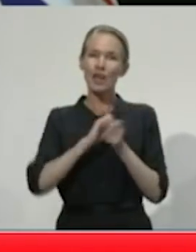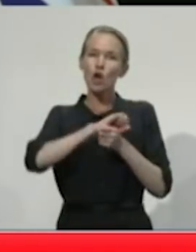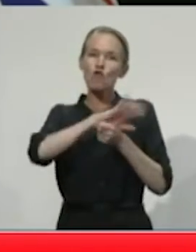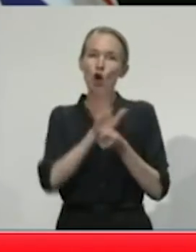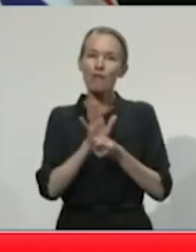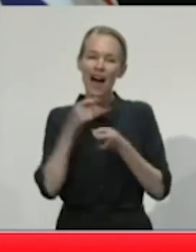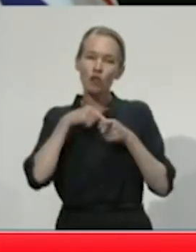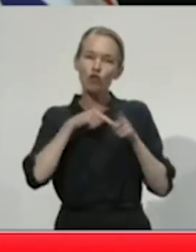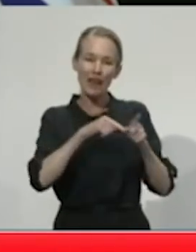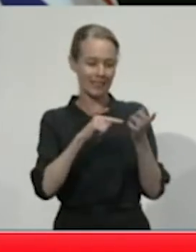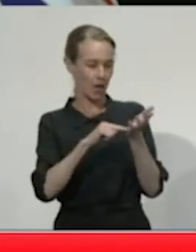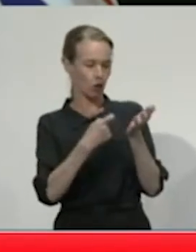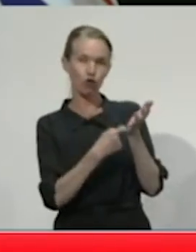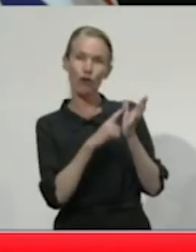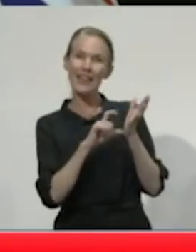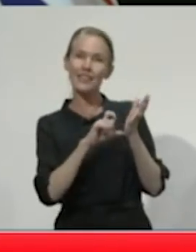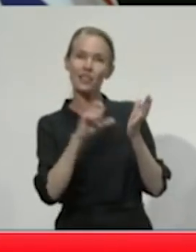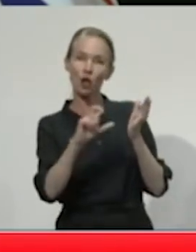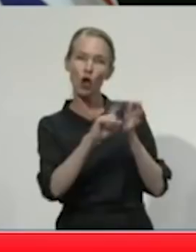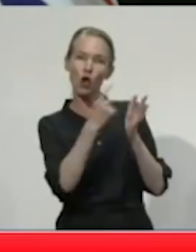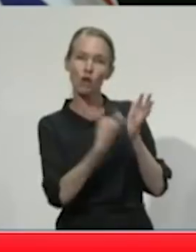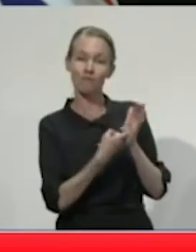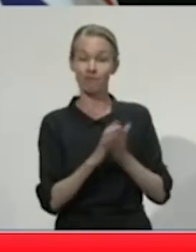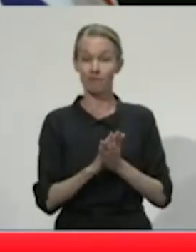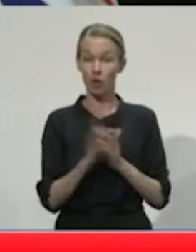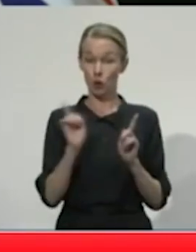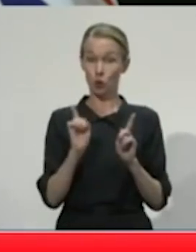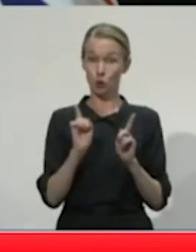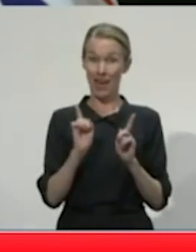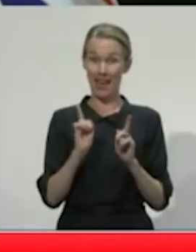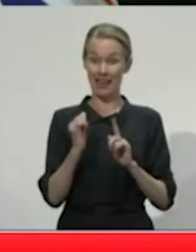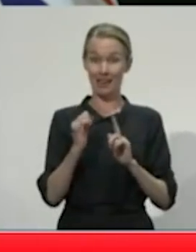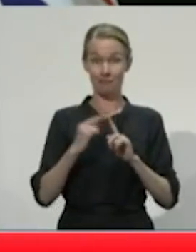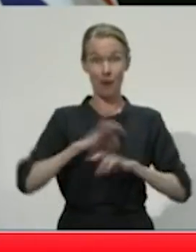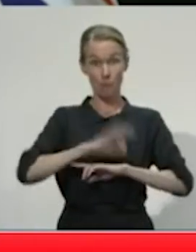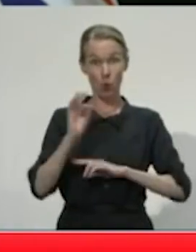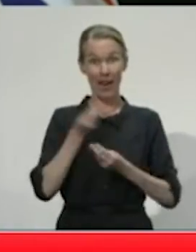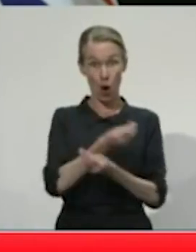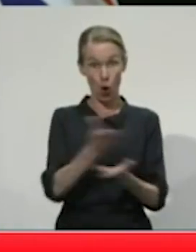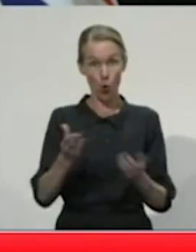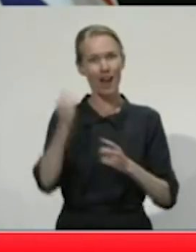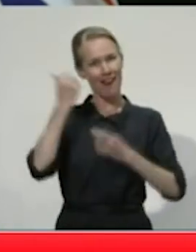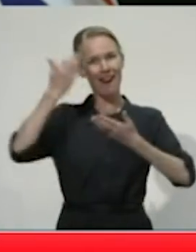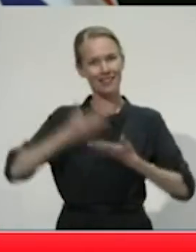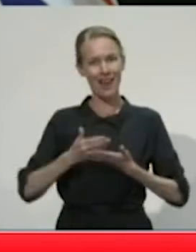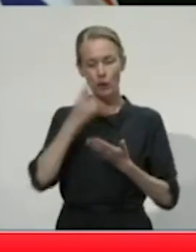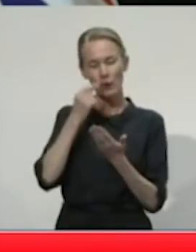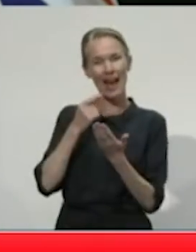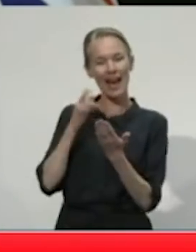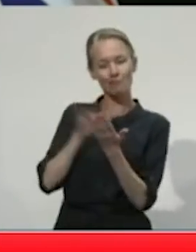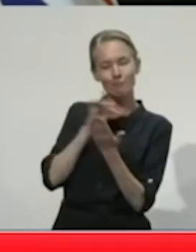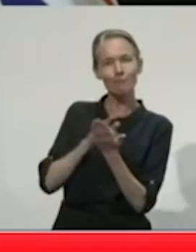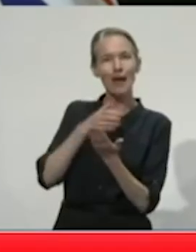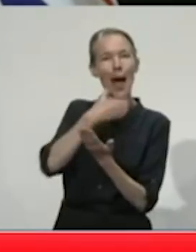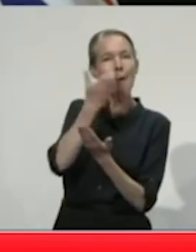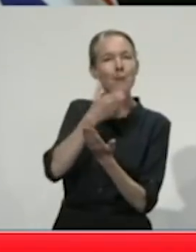you all know, formally launched today, was actually available on the Apple and Google stores from last night, and continues